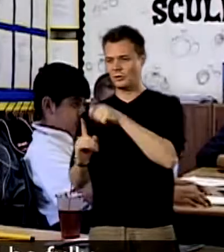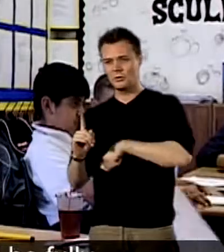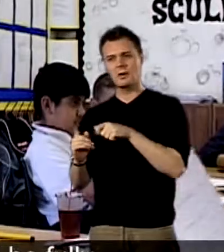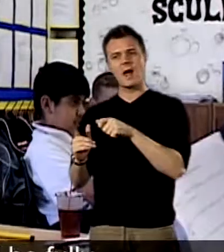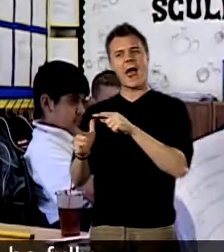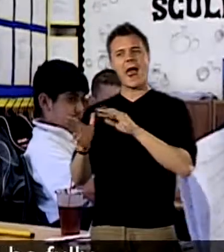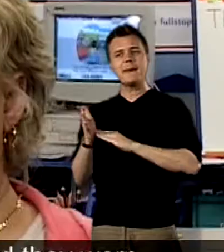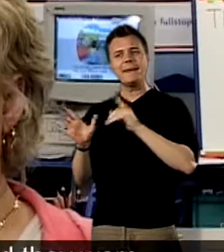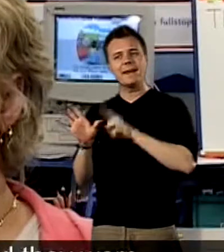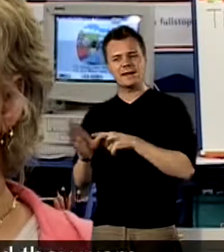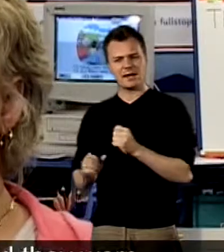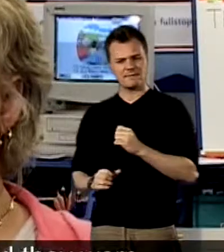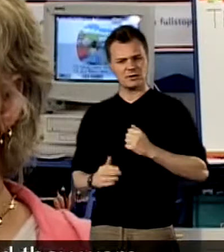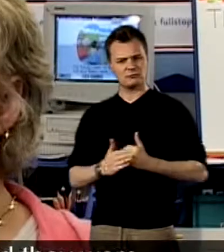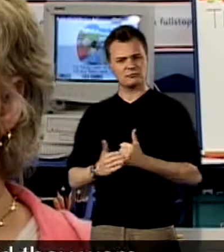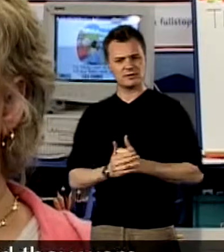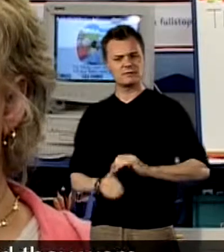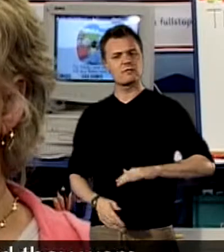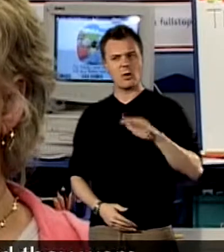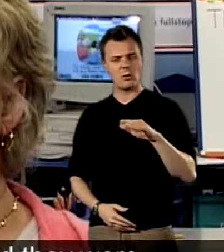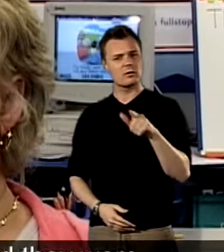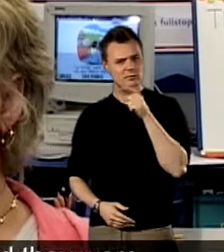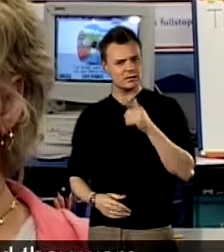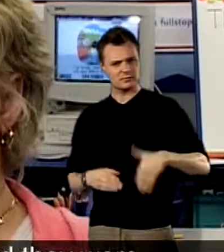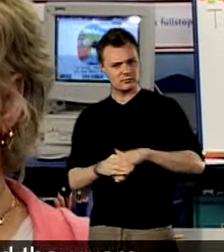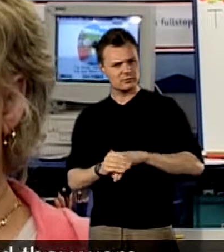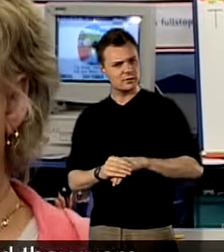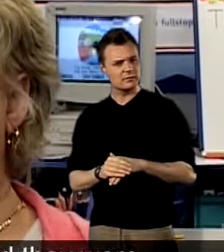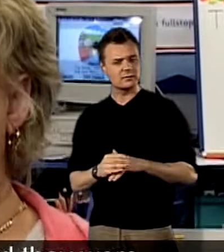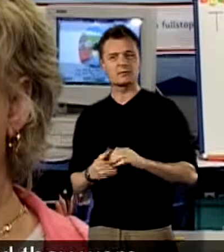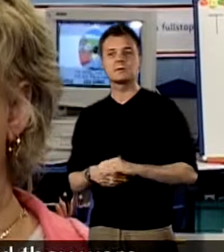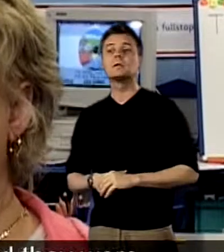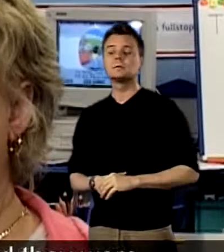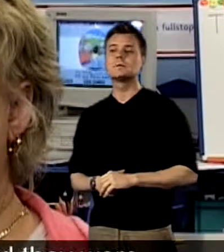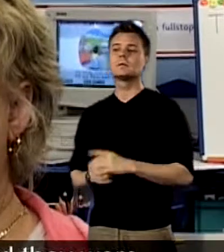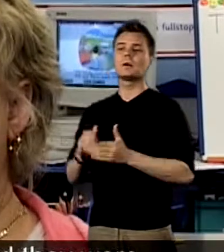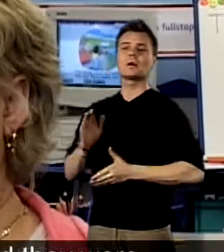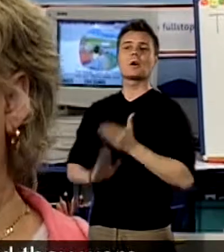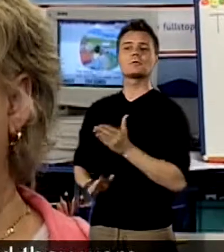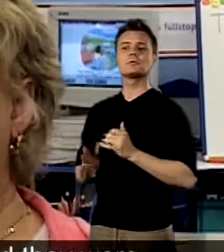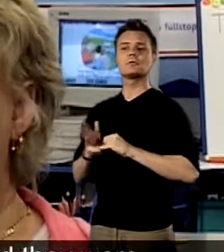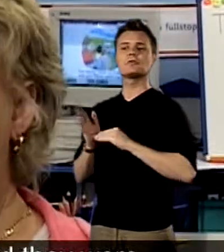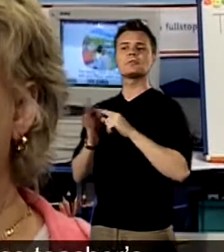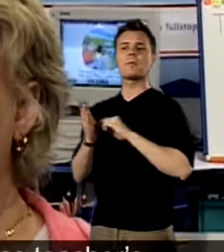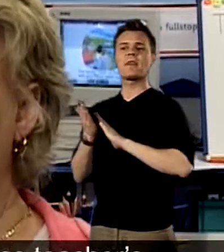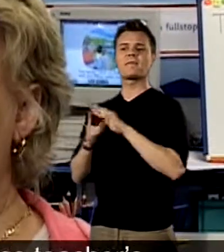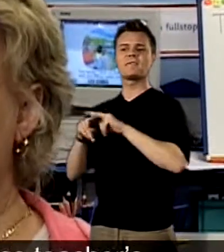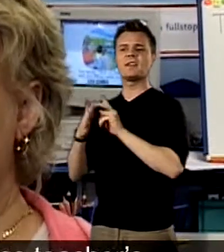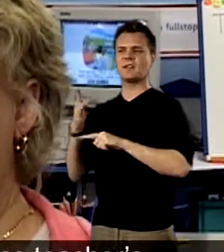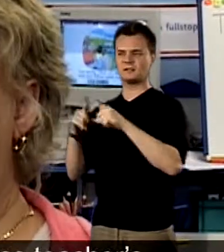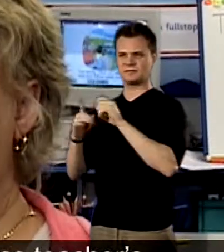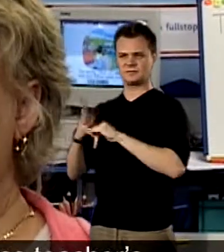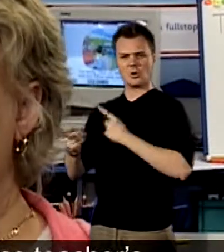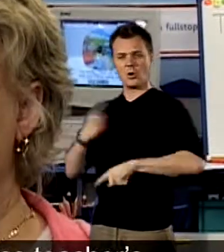included. They're going to Smithers and they're all going to dress up. But nothing will fit Amy because